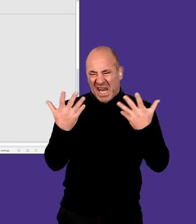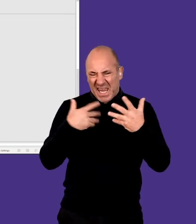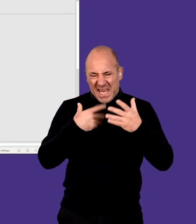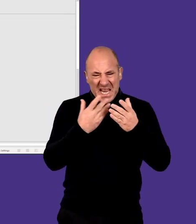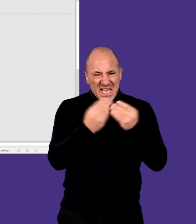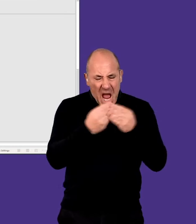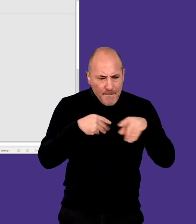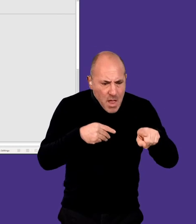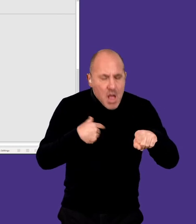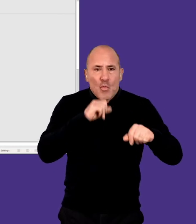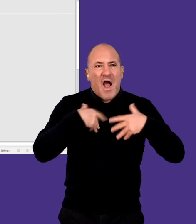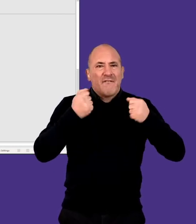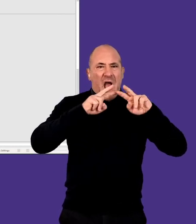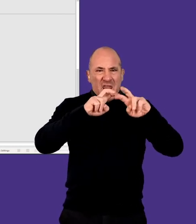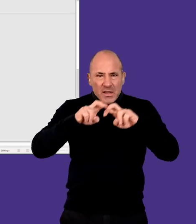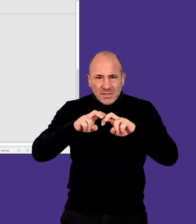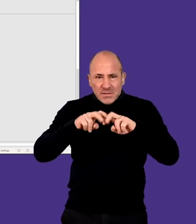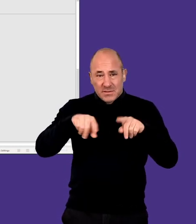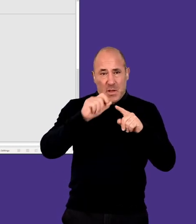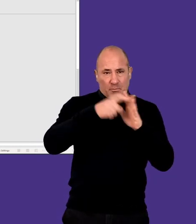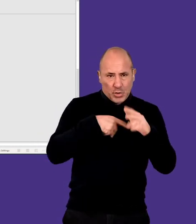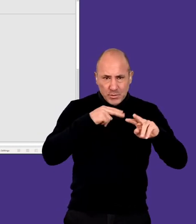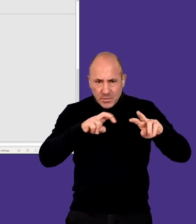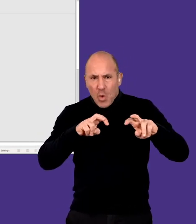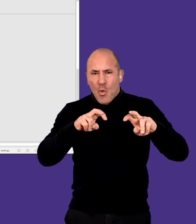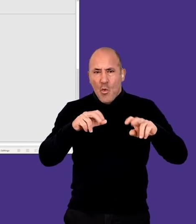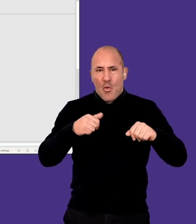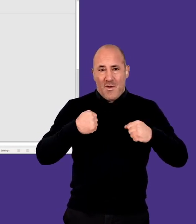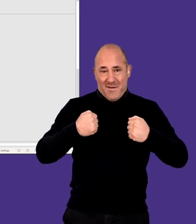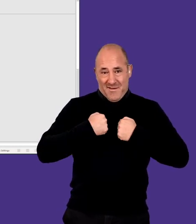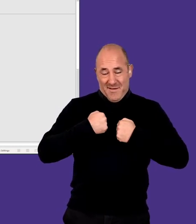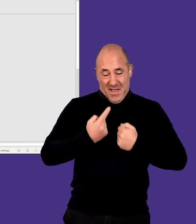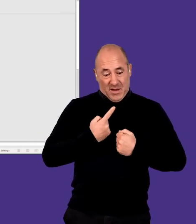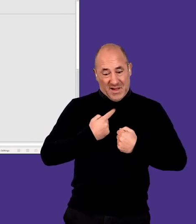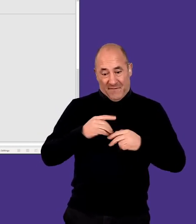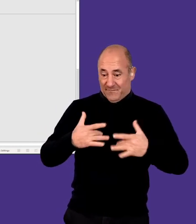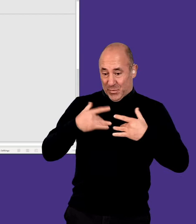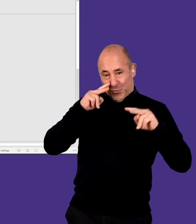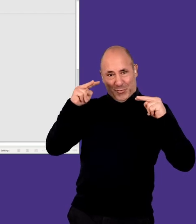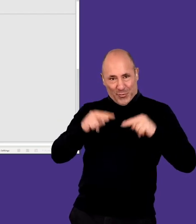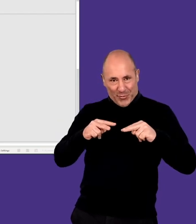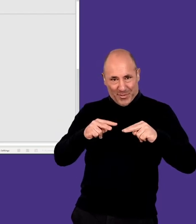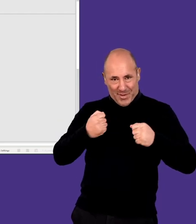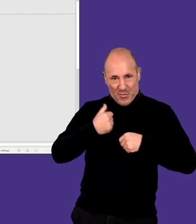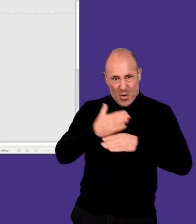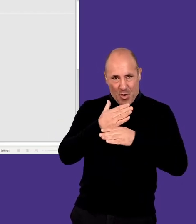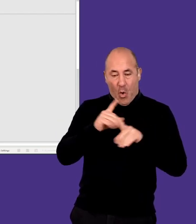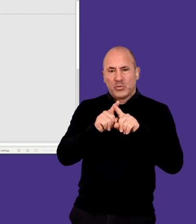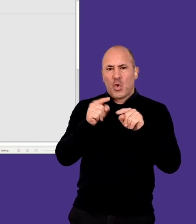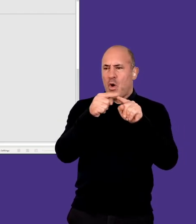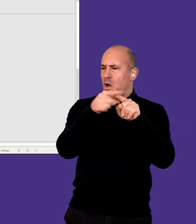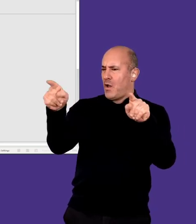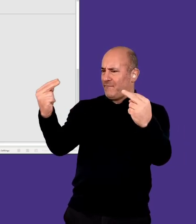we will undertake a gap analysis, which is a project that will help us fully understand the difference between the perception we have of ourselves and our work and